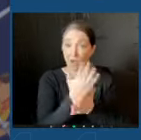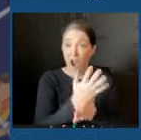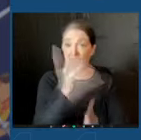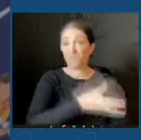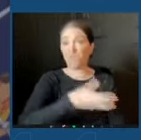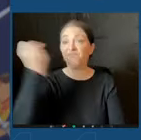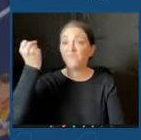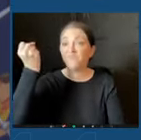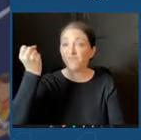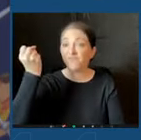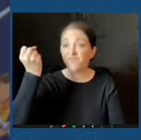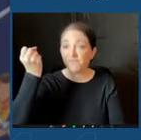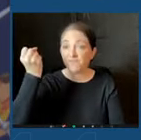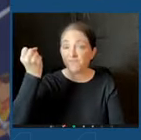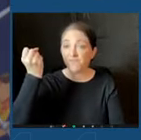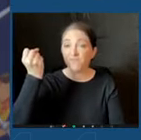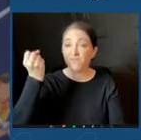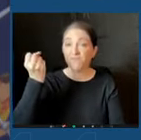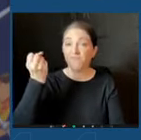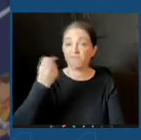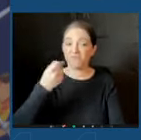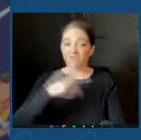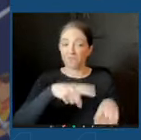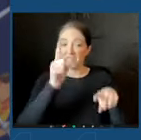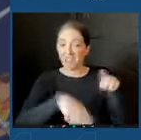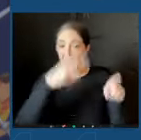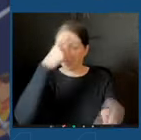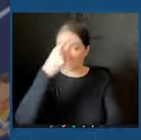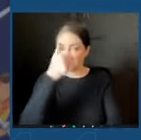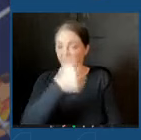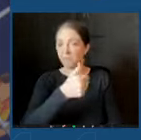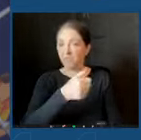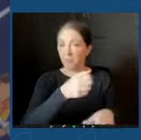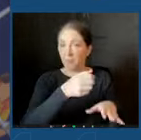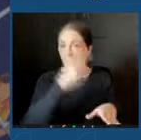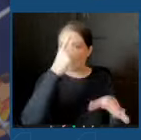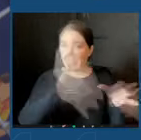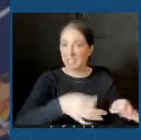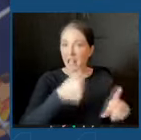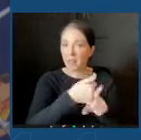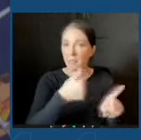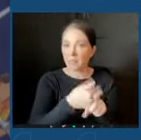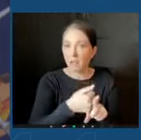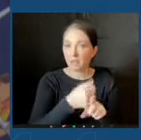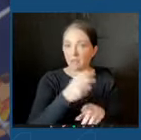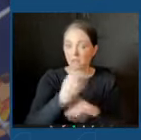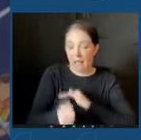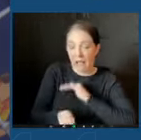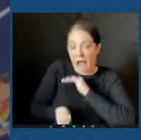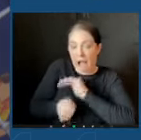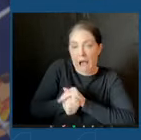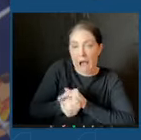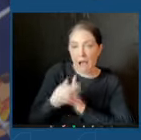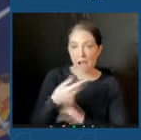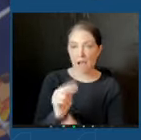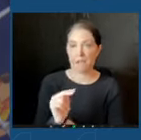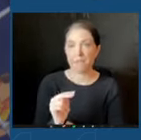able to make that determination on who should have the ability to hide a gun on them. That's what it can say, hide a gun on you.